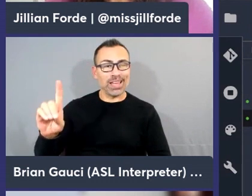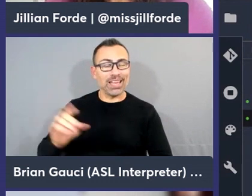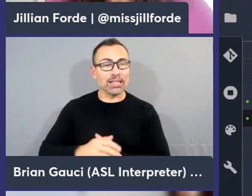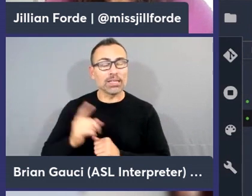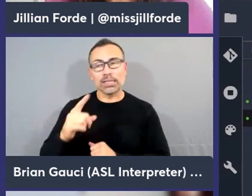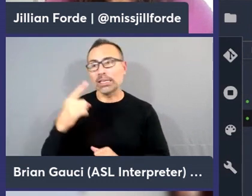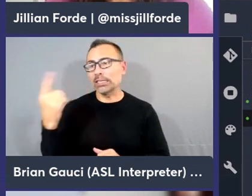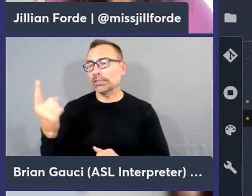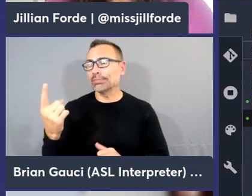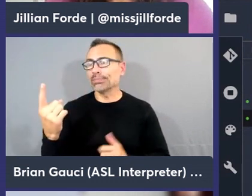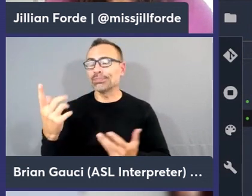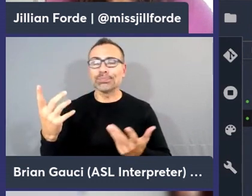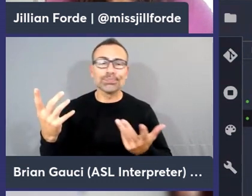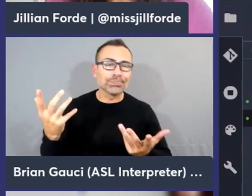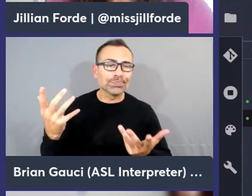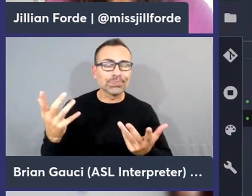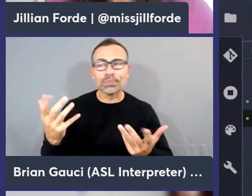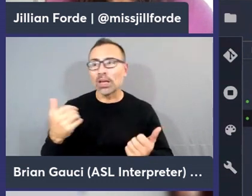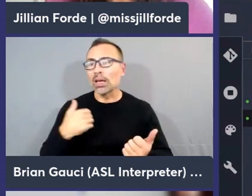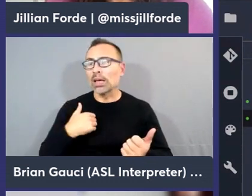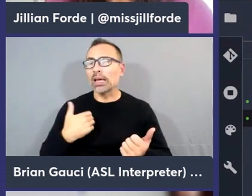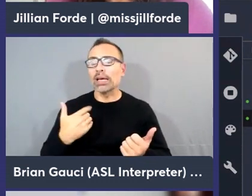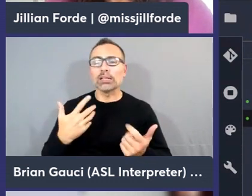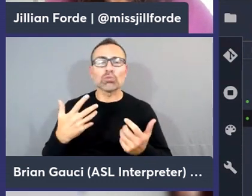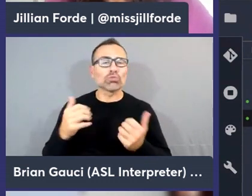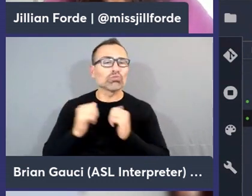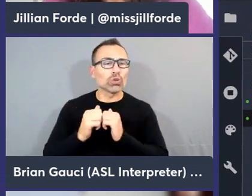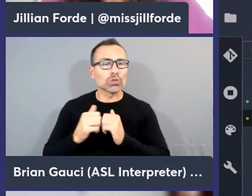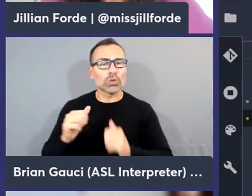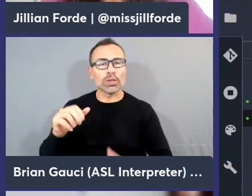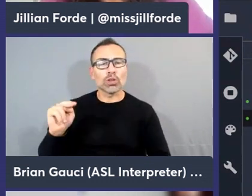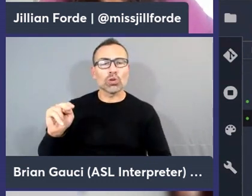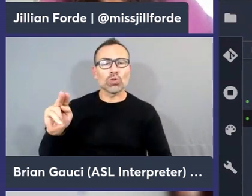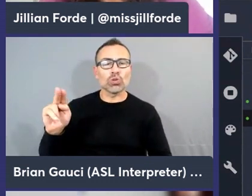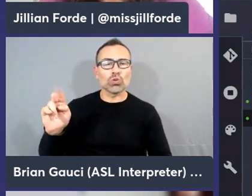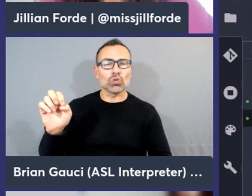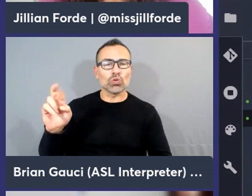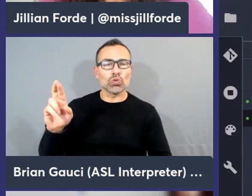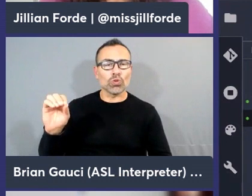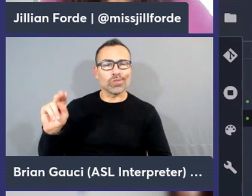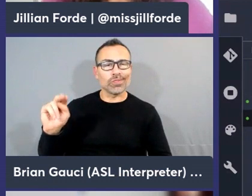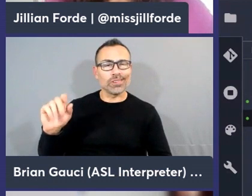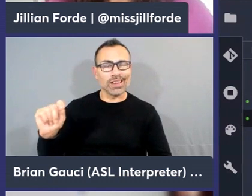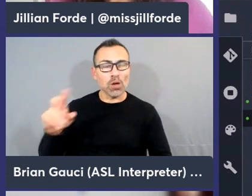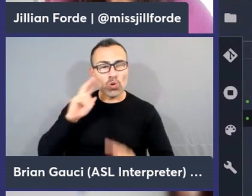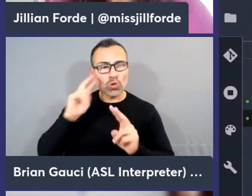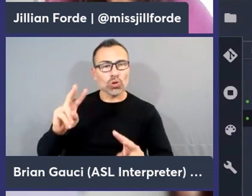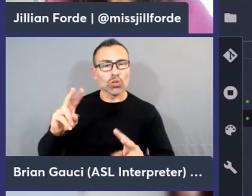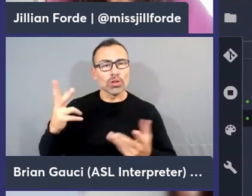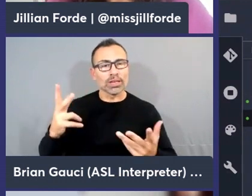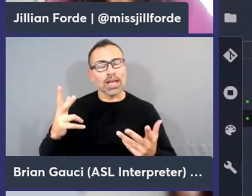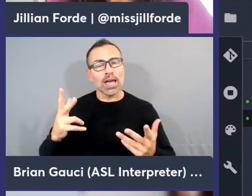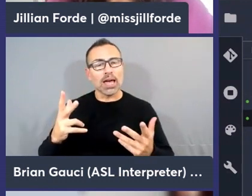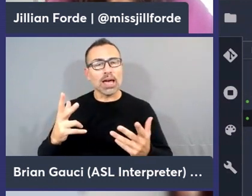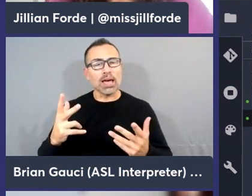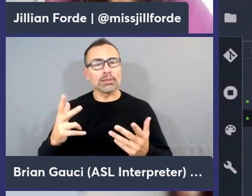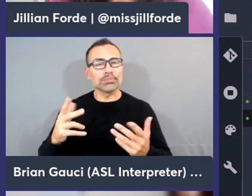algorithms like neural nets, where you can actually look at intermediate learning patterns, and